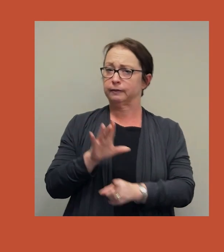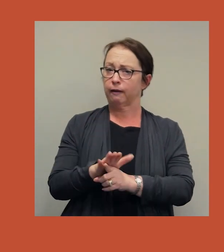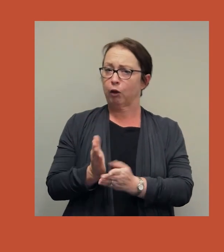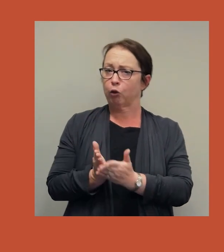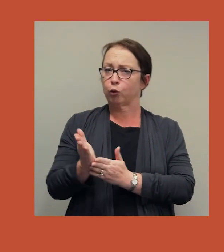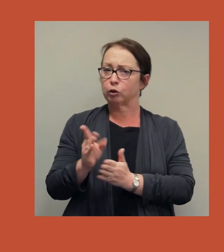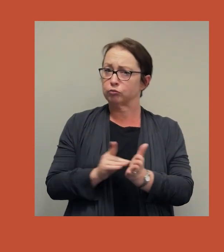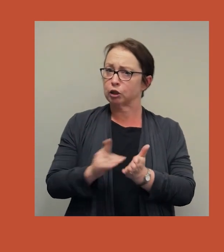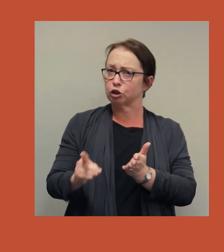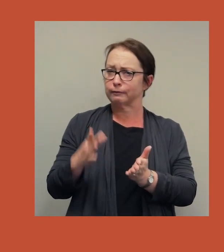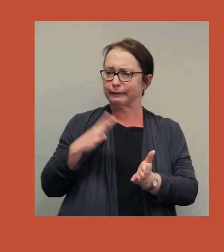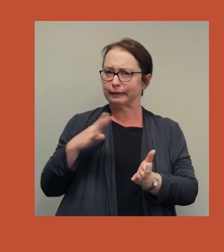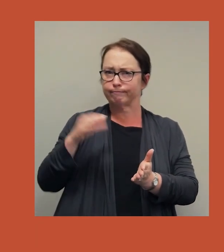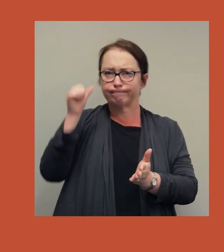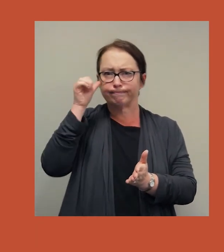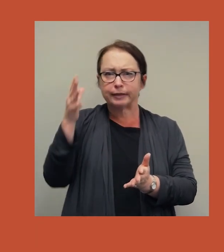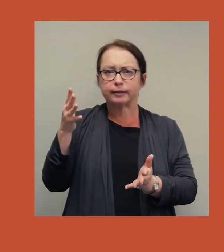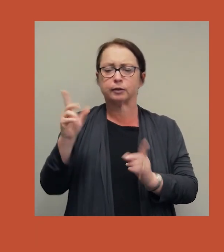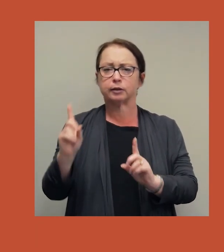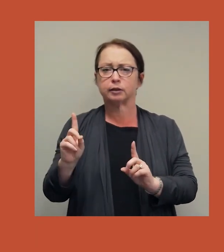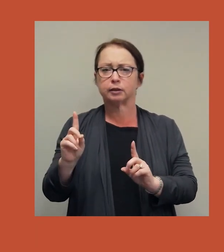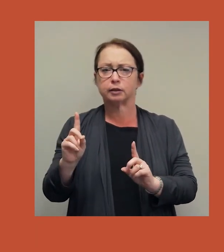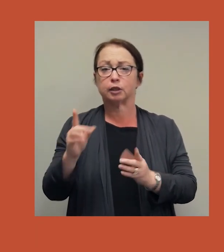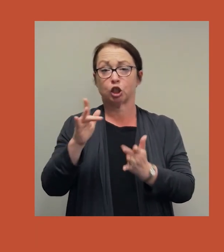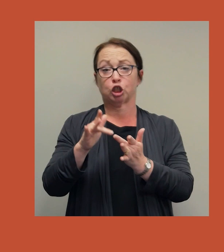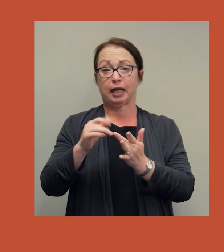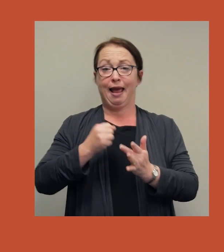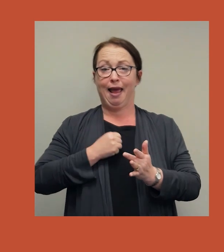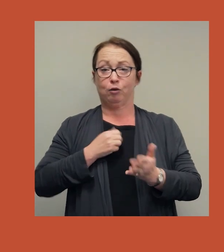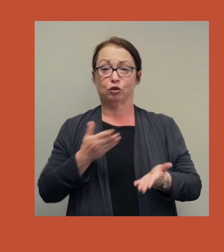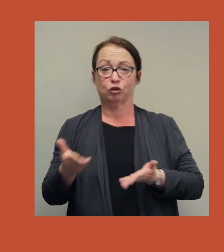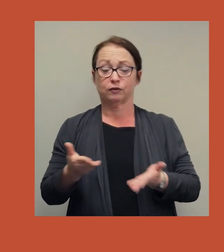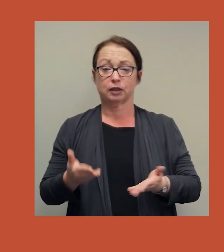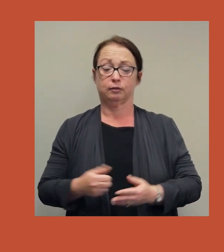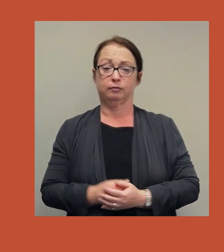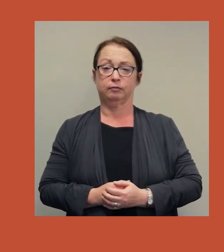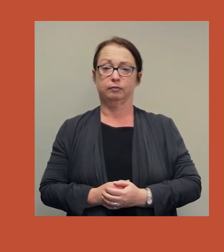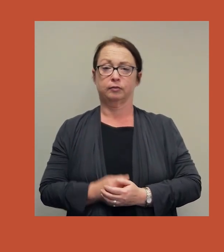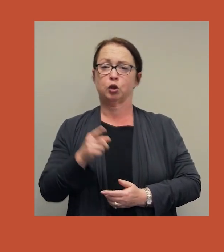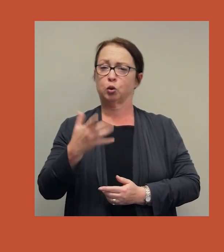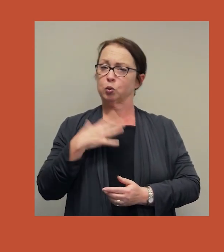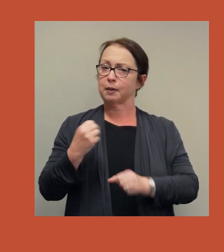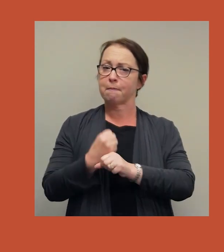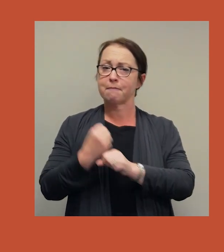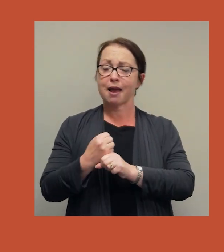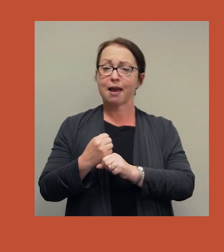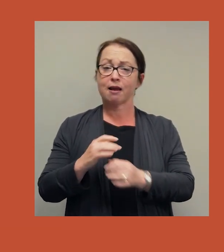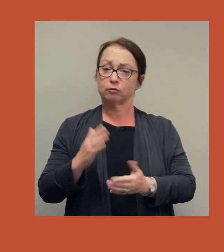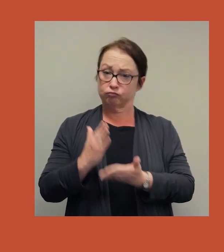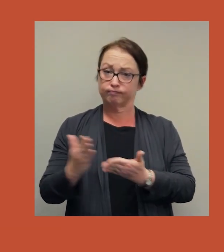need focus on helping and helping them. Then, we find the future of our country.